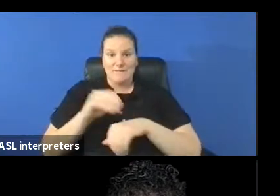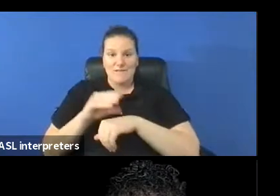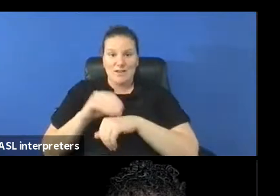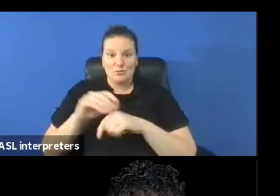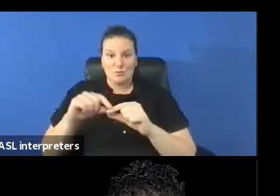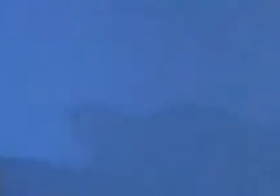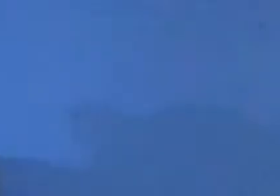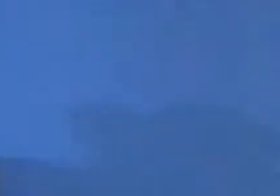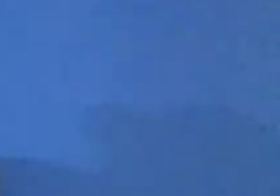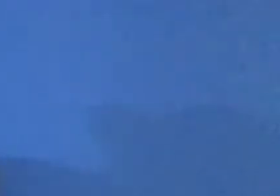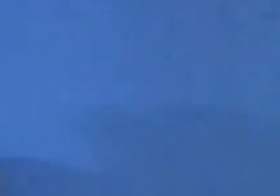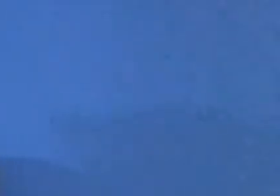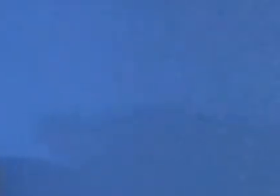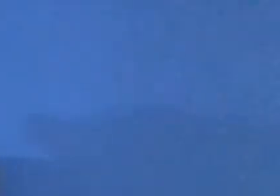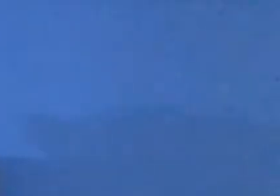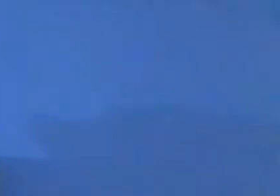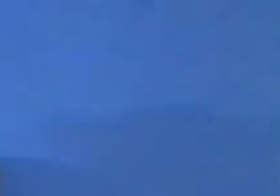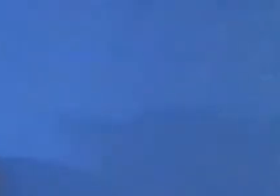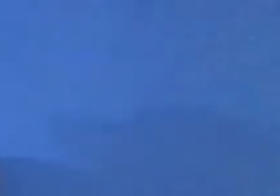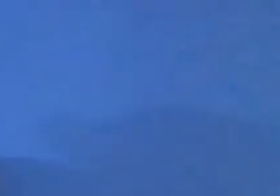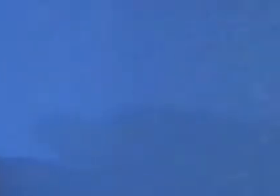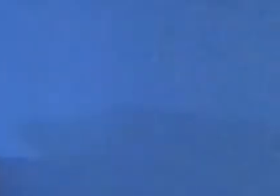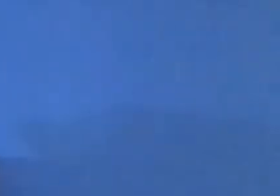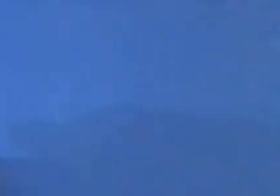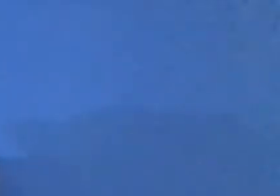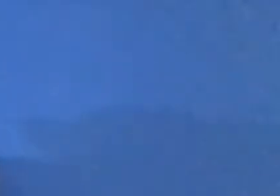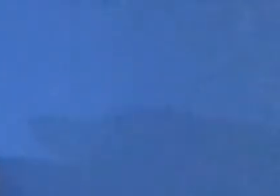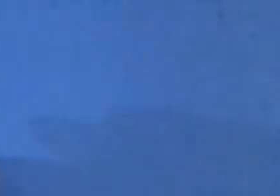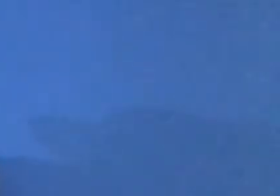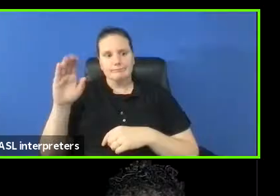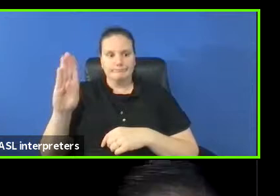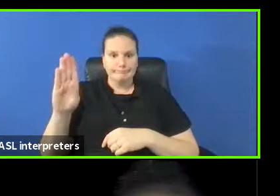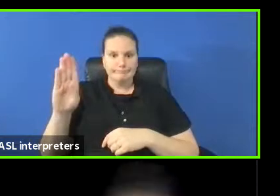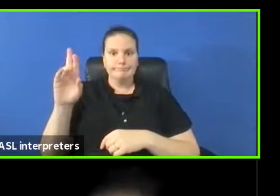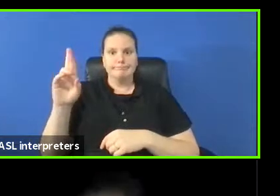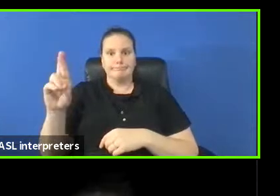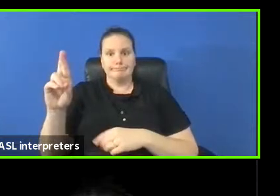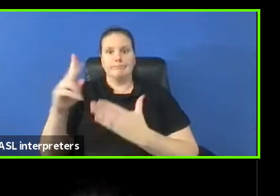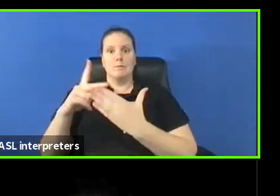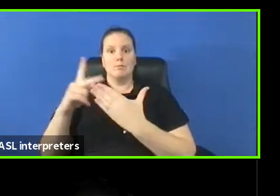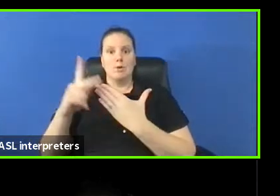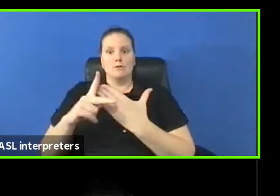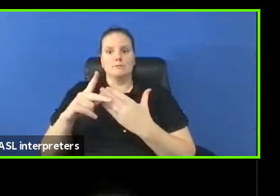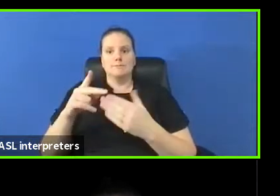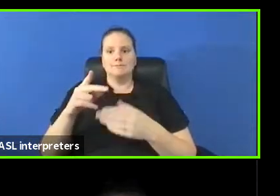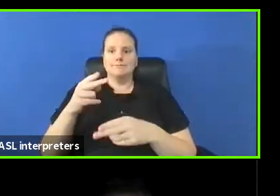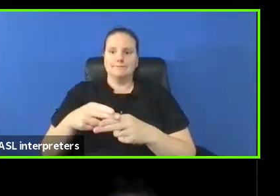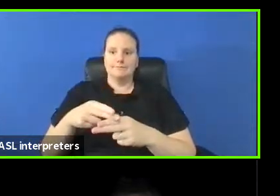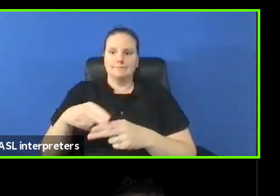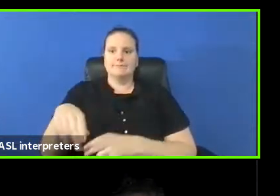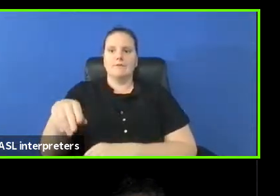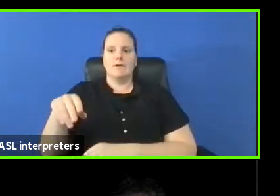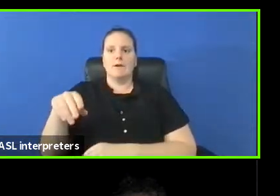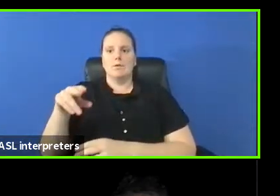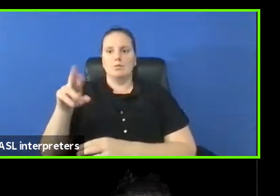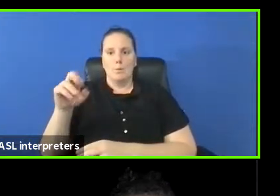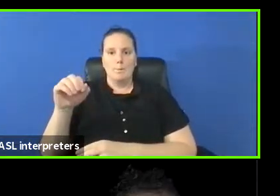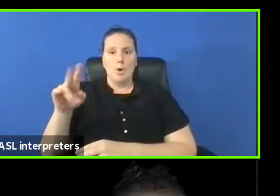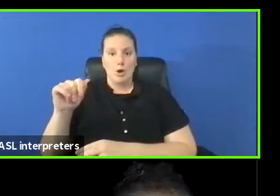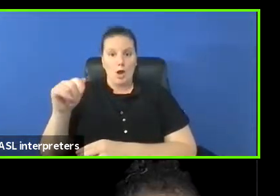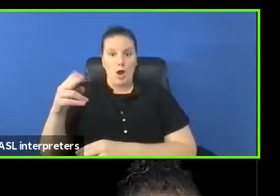Group for the Interstate Bridge Project. My name is Dr. Roberta Hunt, she, her